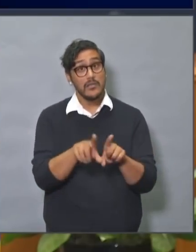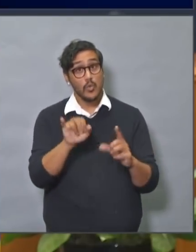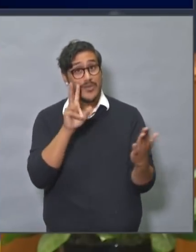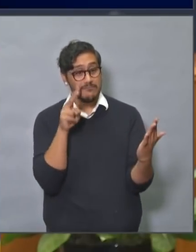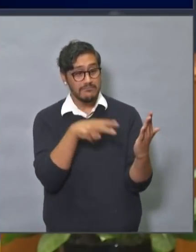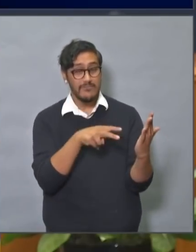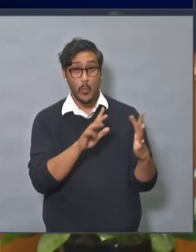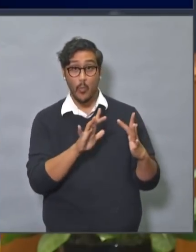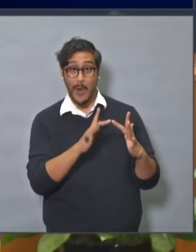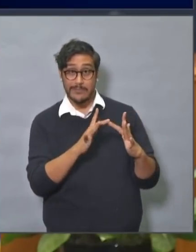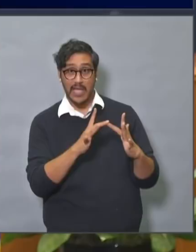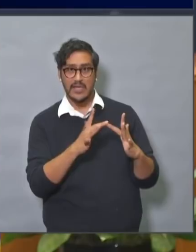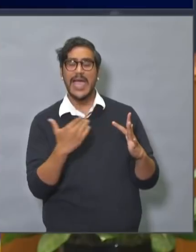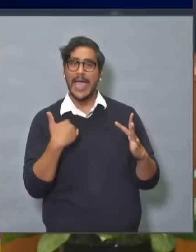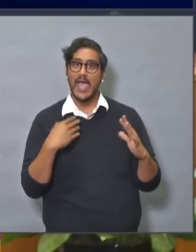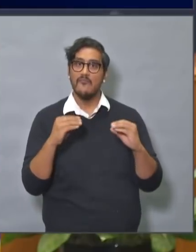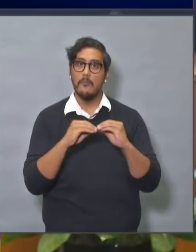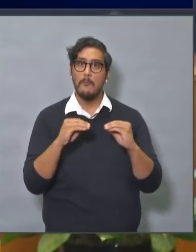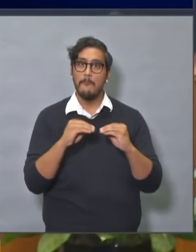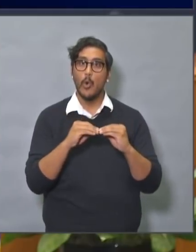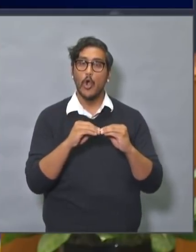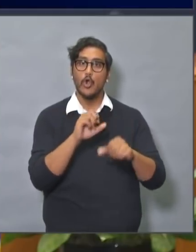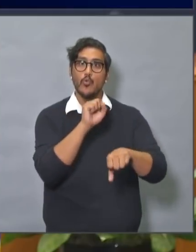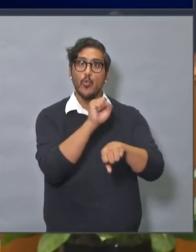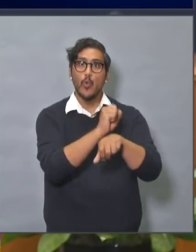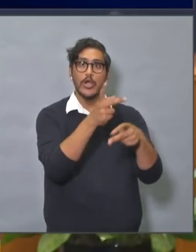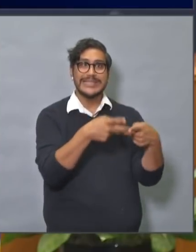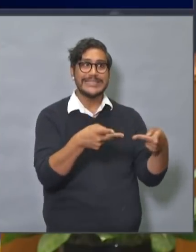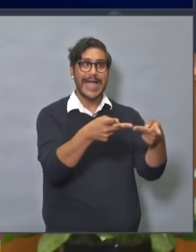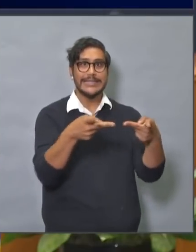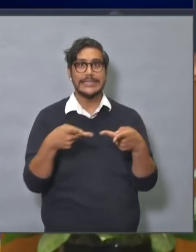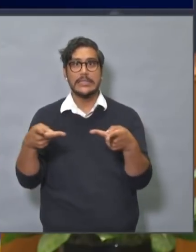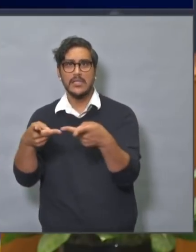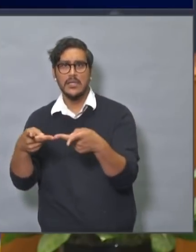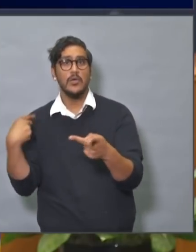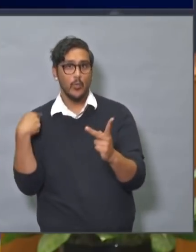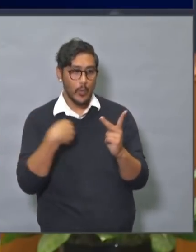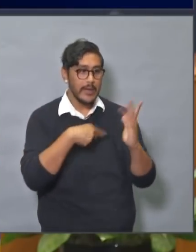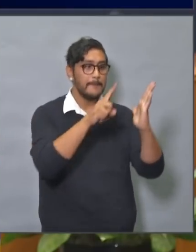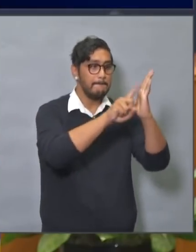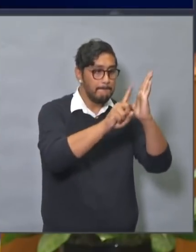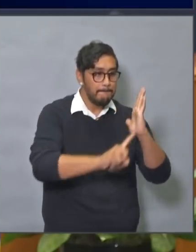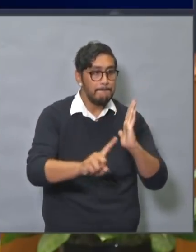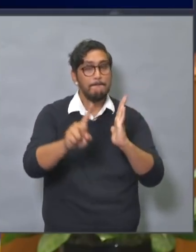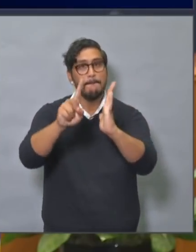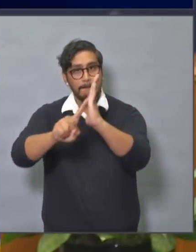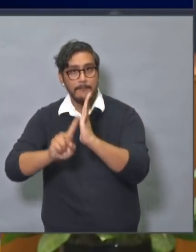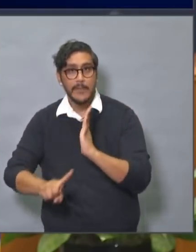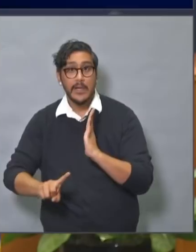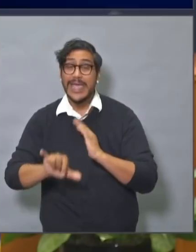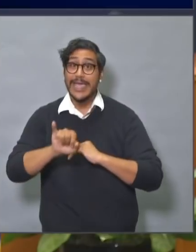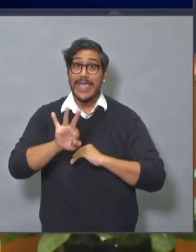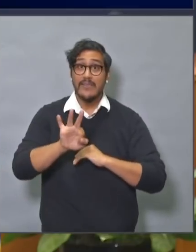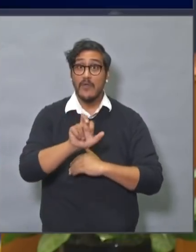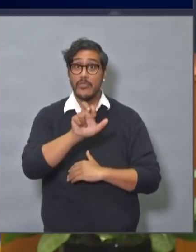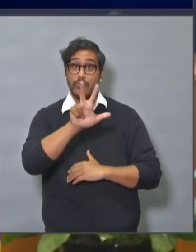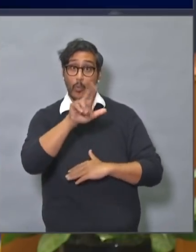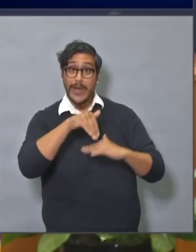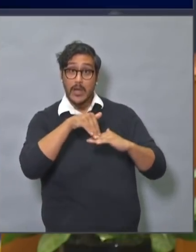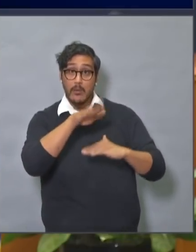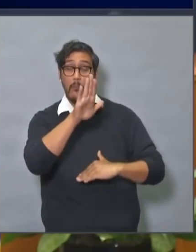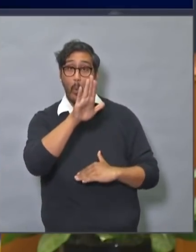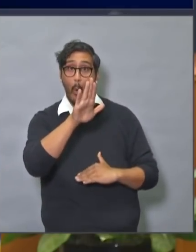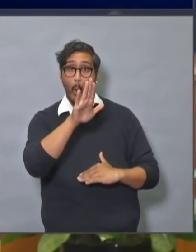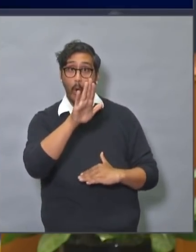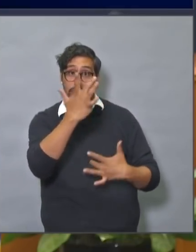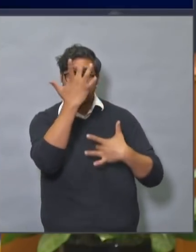have a lot more work sites where we're doing investigations, and we investigate when there are 3 or more positive cases. So there